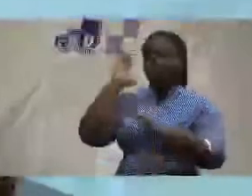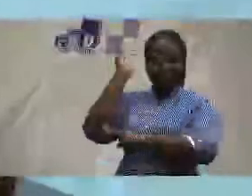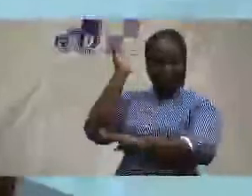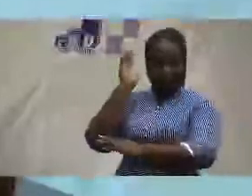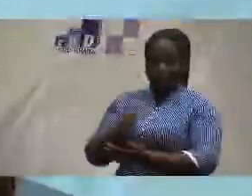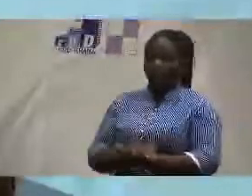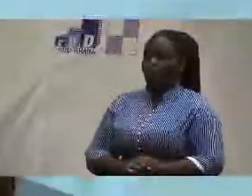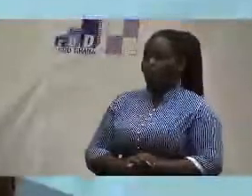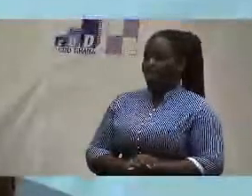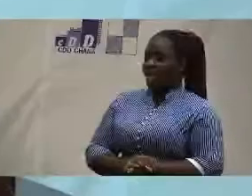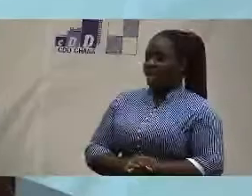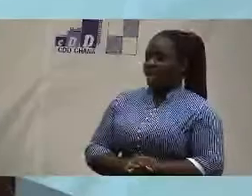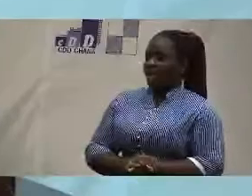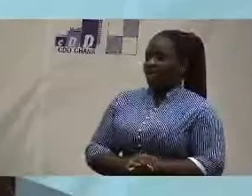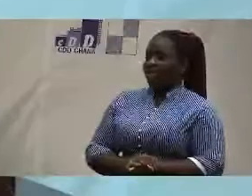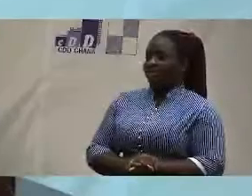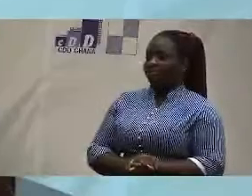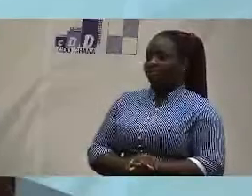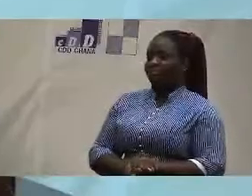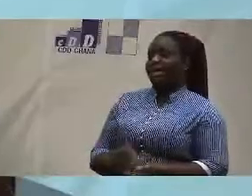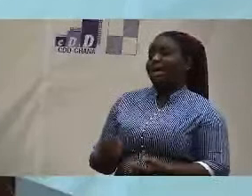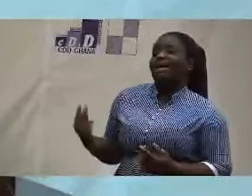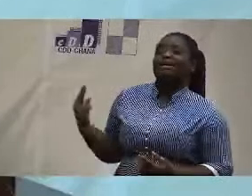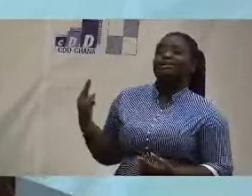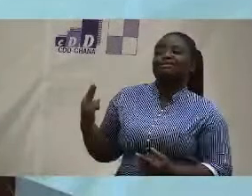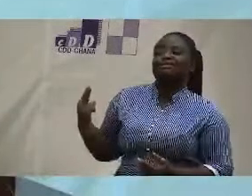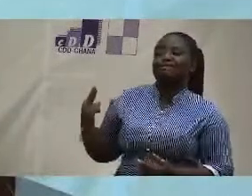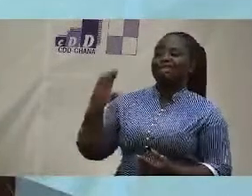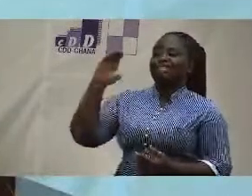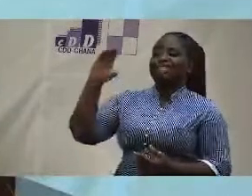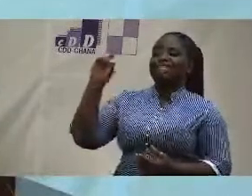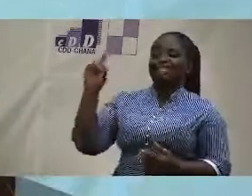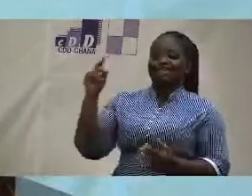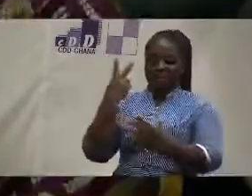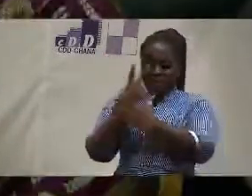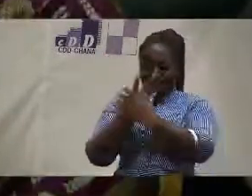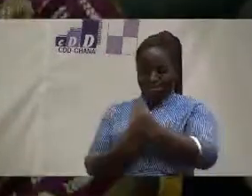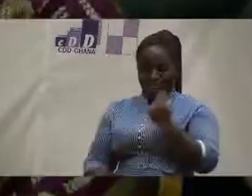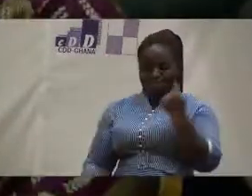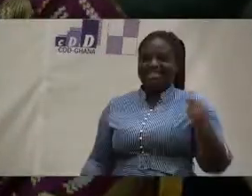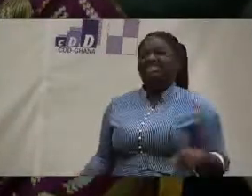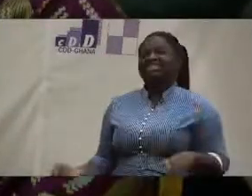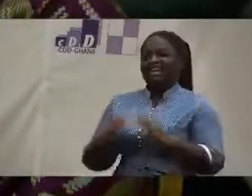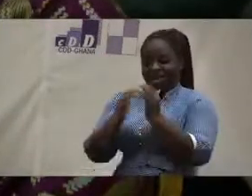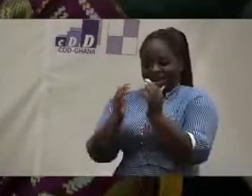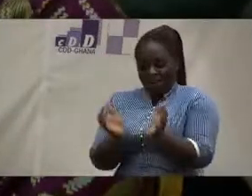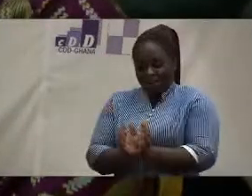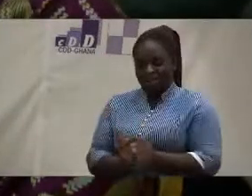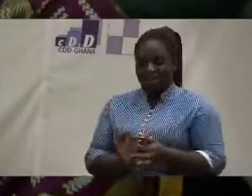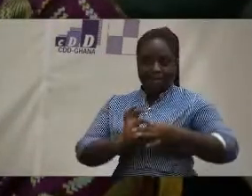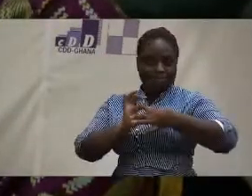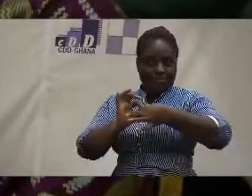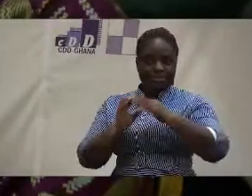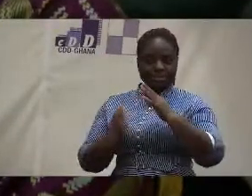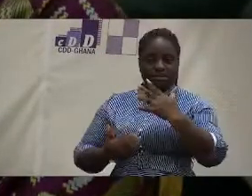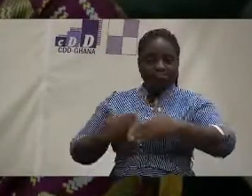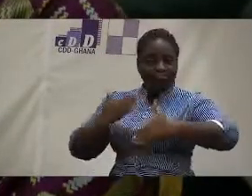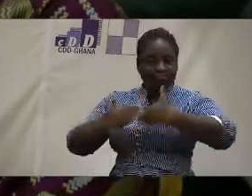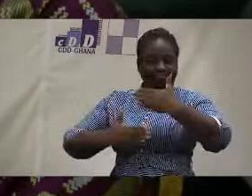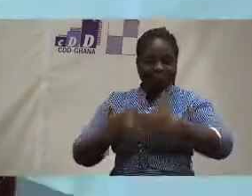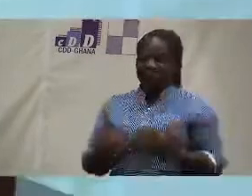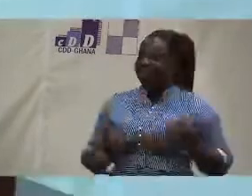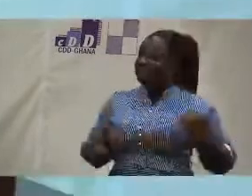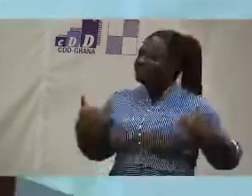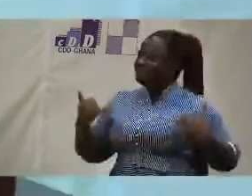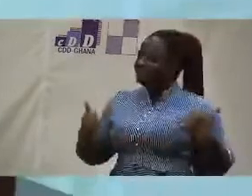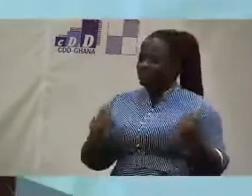lecture. I think we are the two CDDs. We are twin in a pod, and we are partners in progress. And I've actually